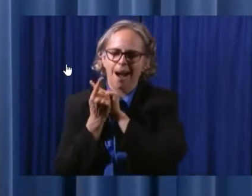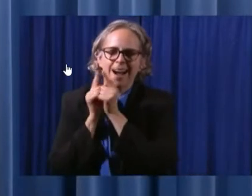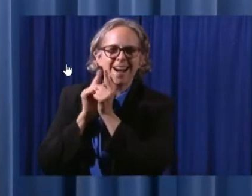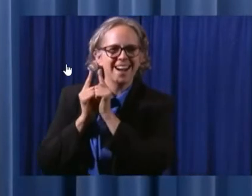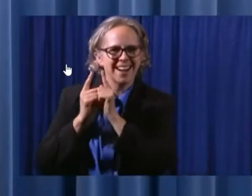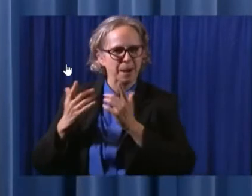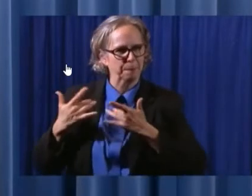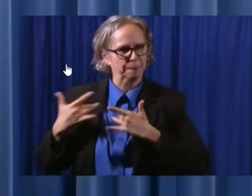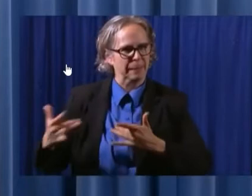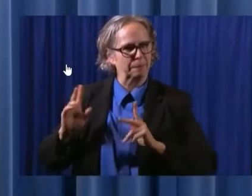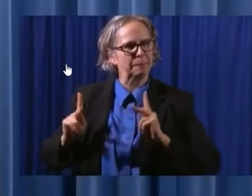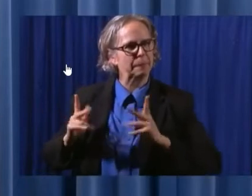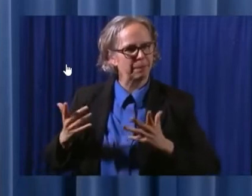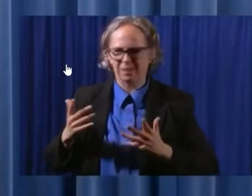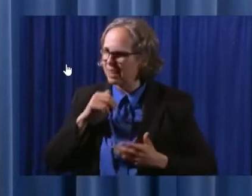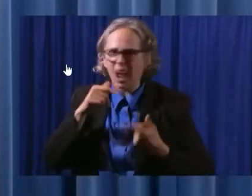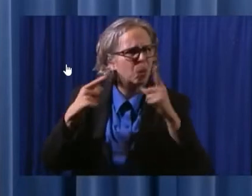not work.